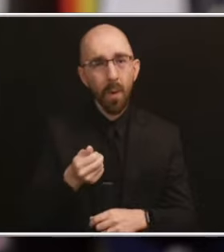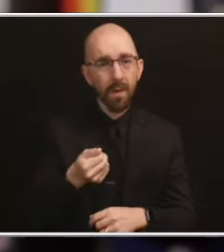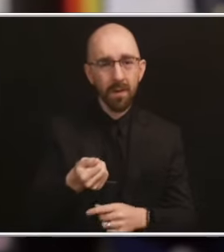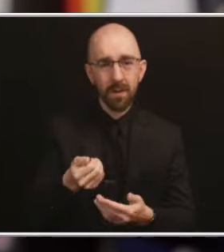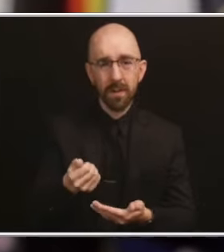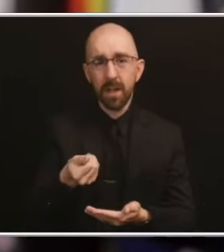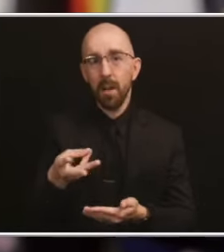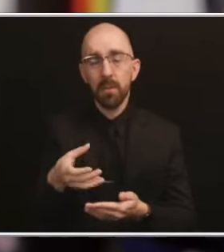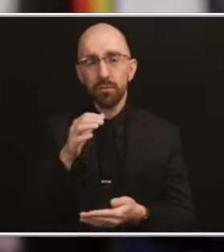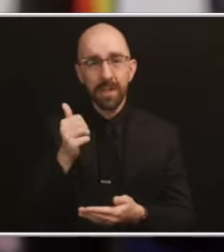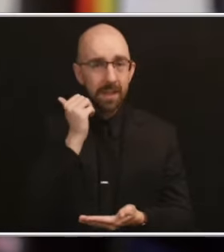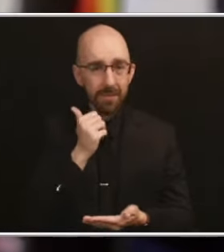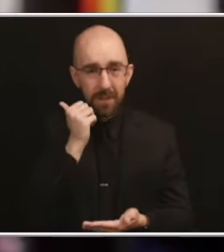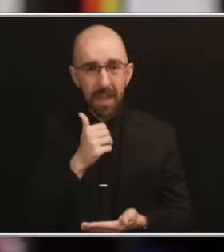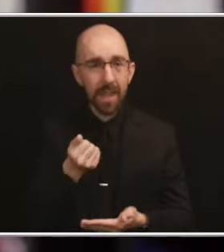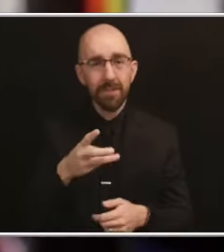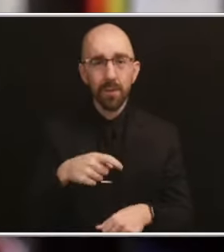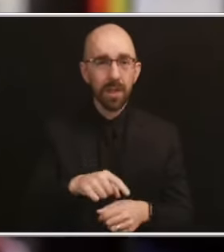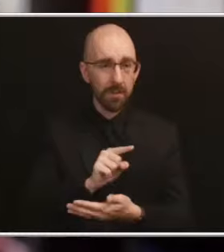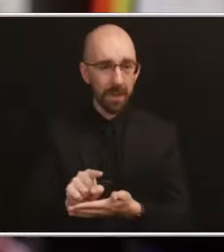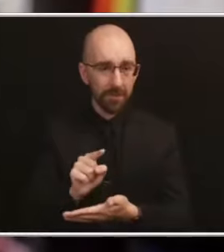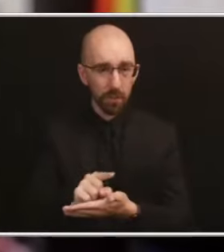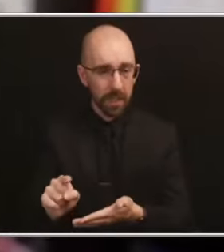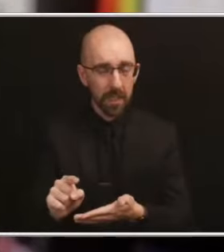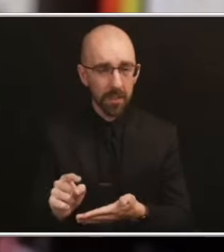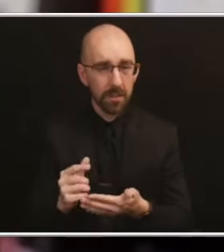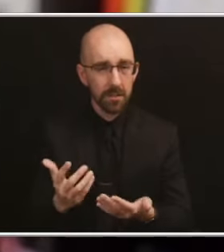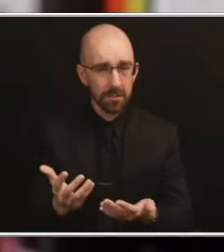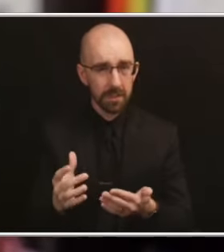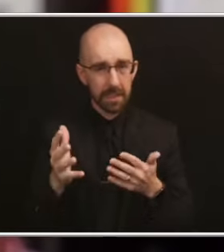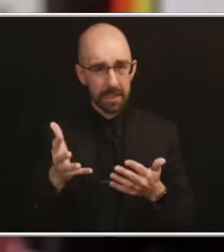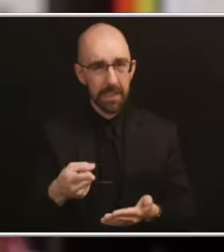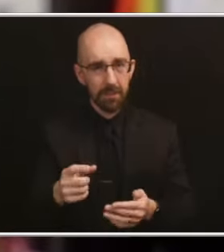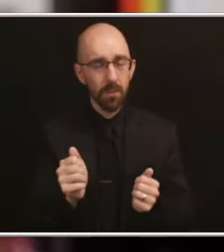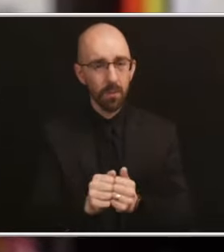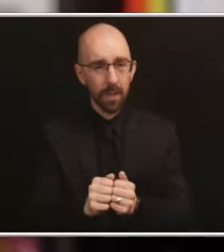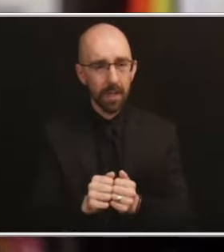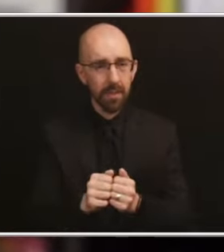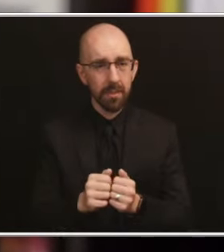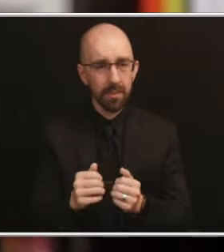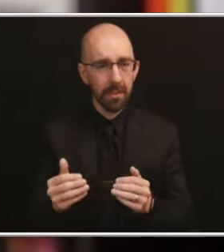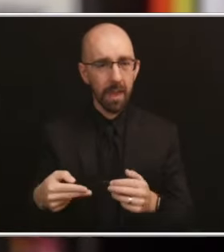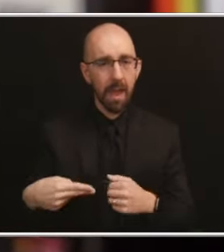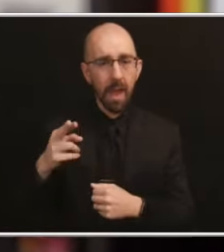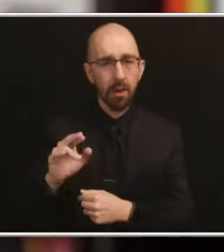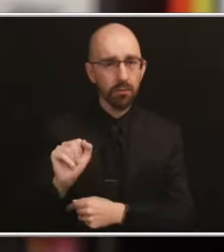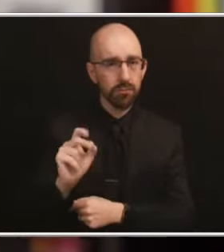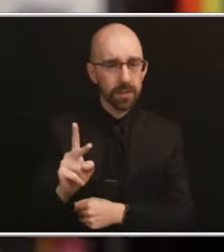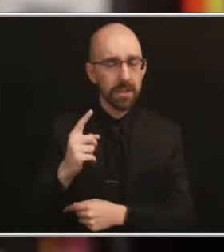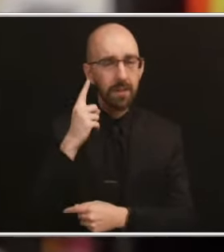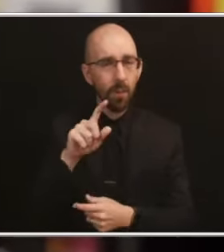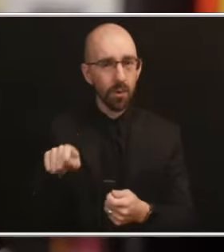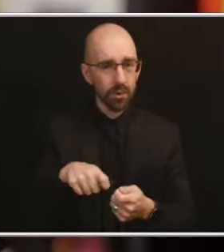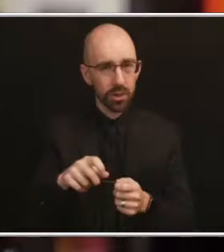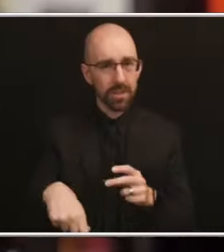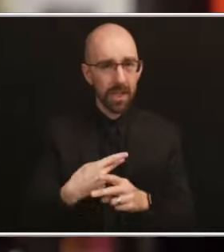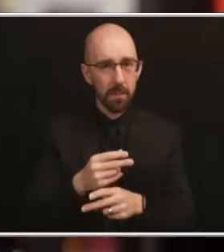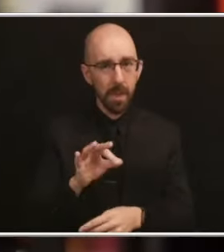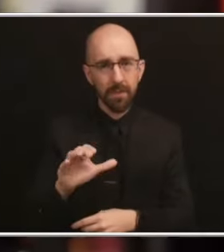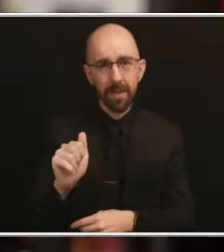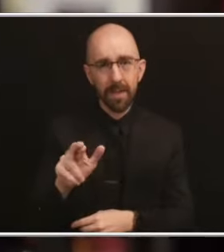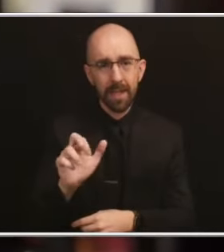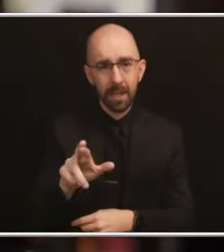or even a few times a week, leave you with a much higher risk for certain types of cancers? Newly released